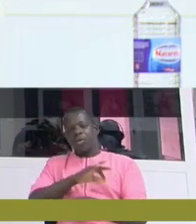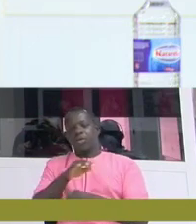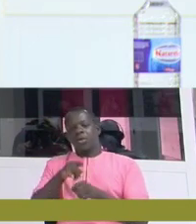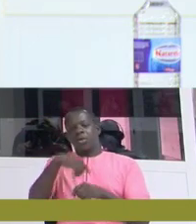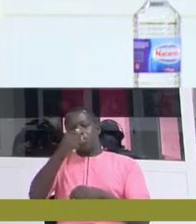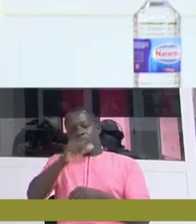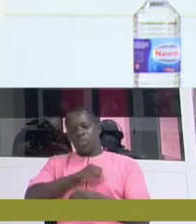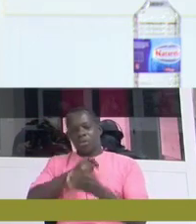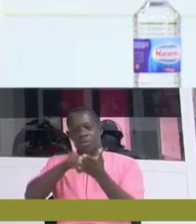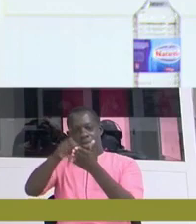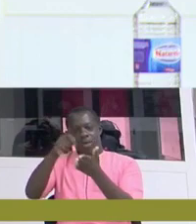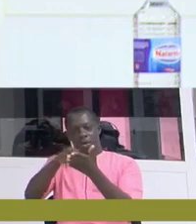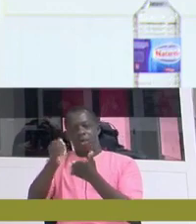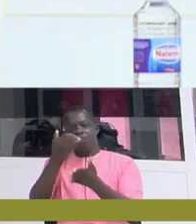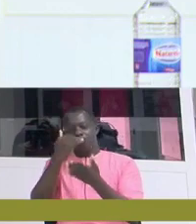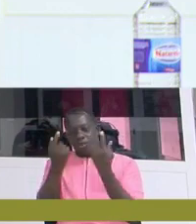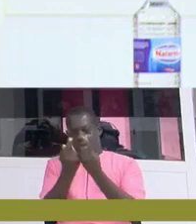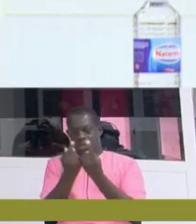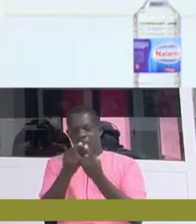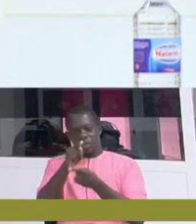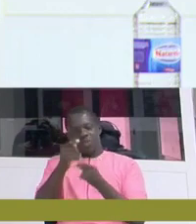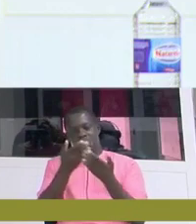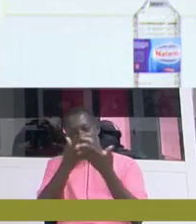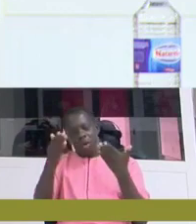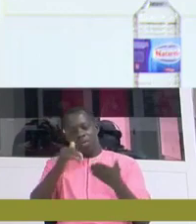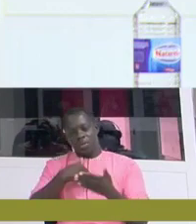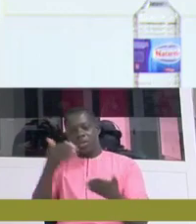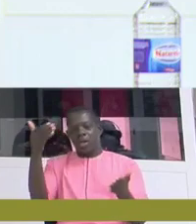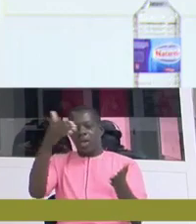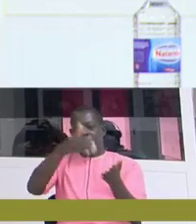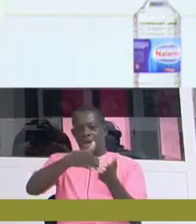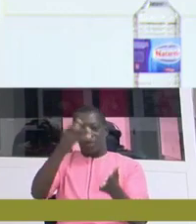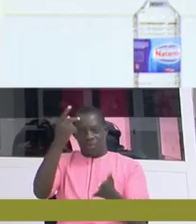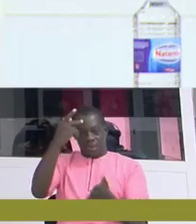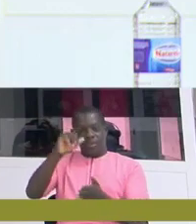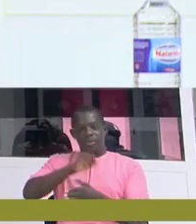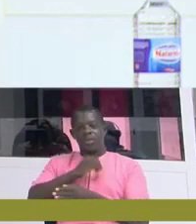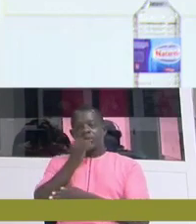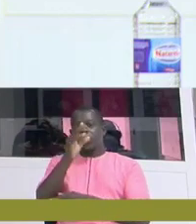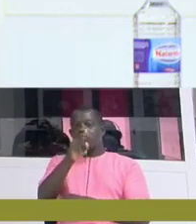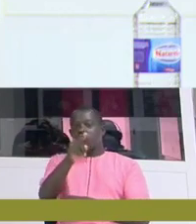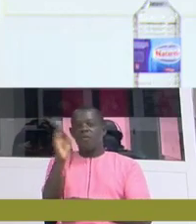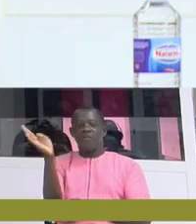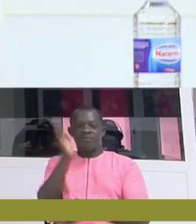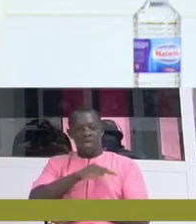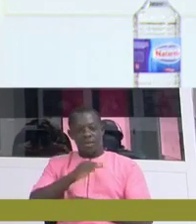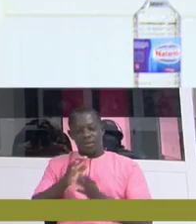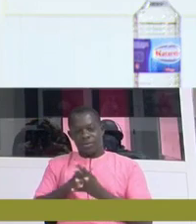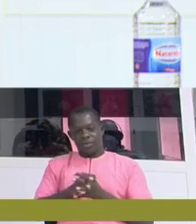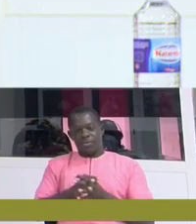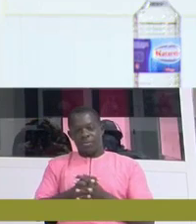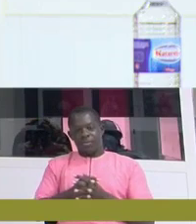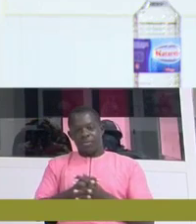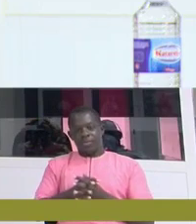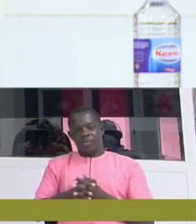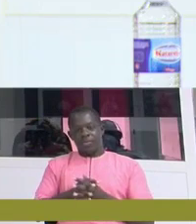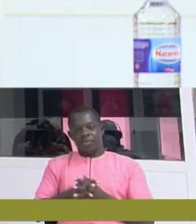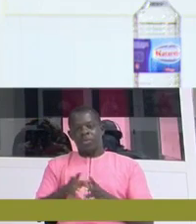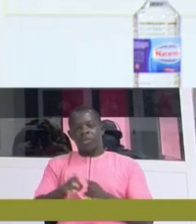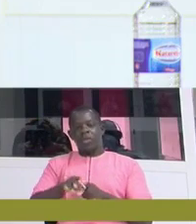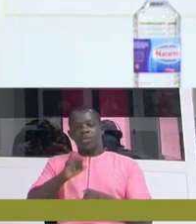buy food. That's what brought me here. He said to Kajali, you are lying.